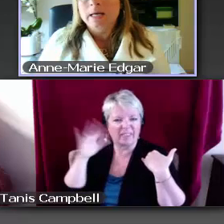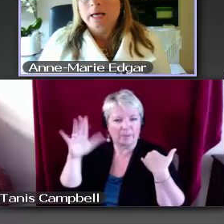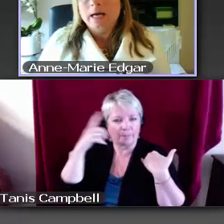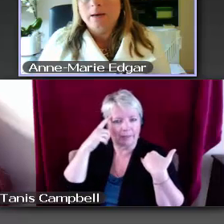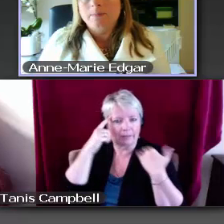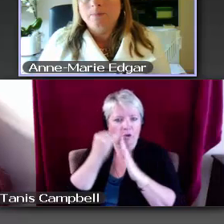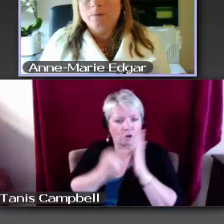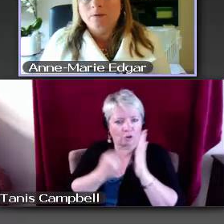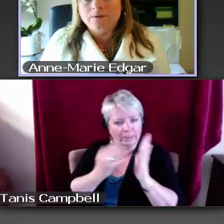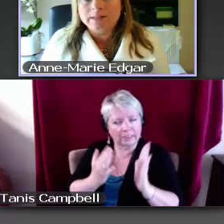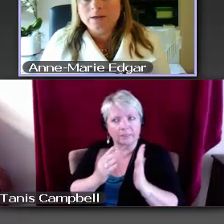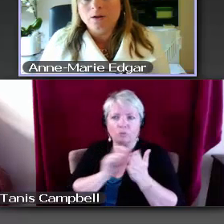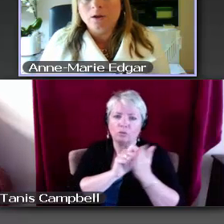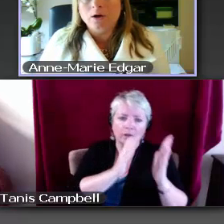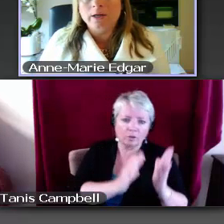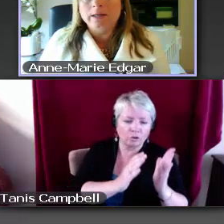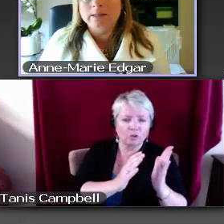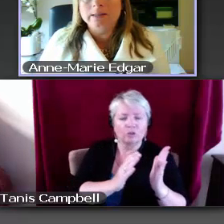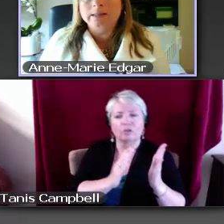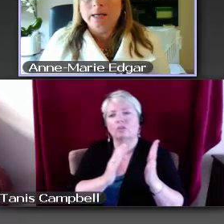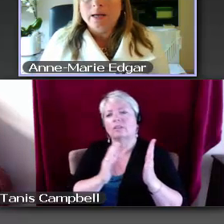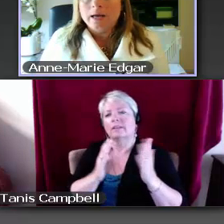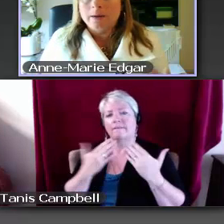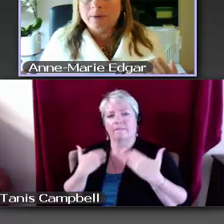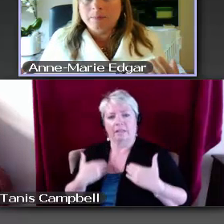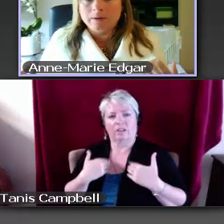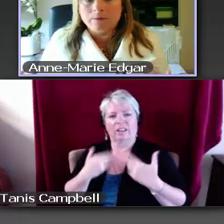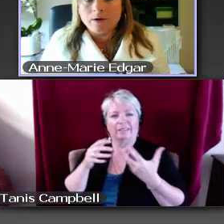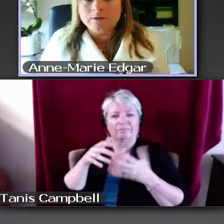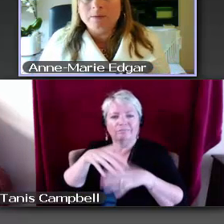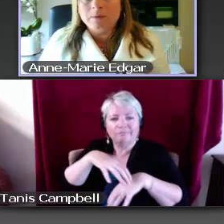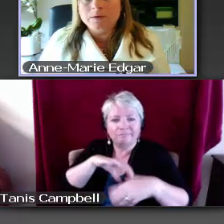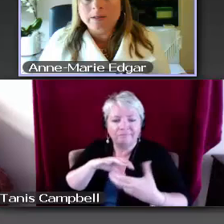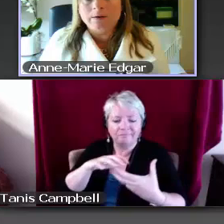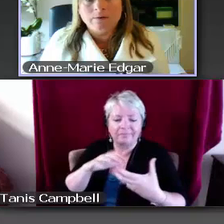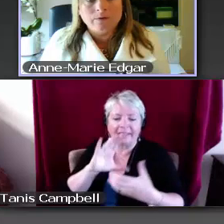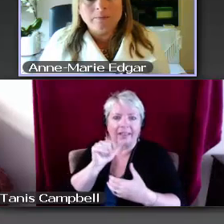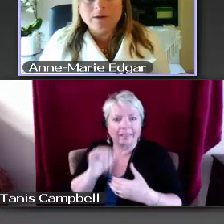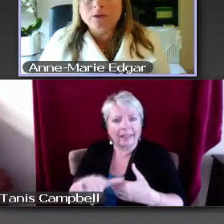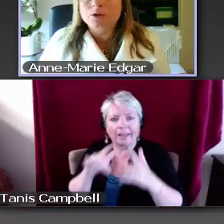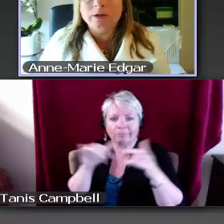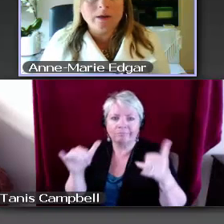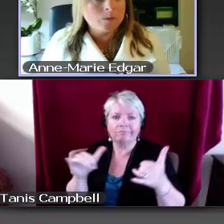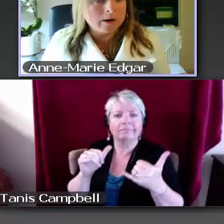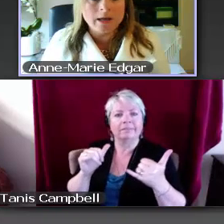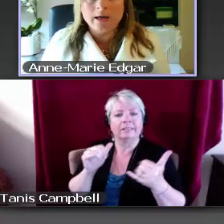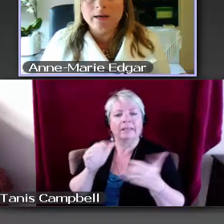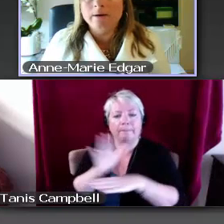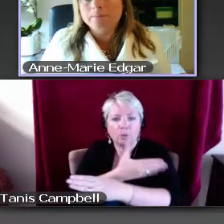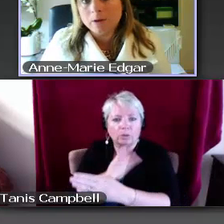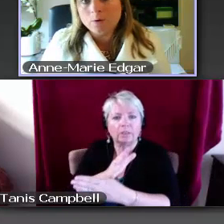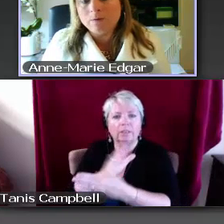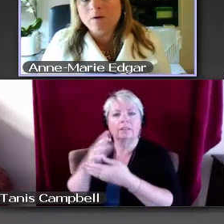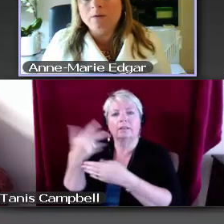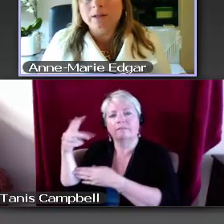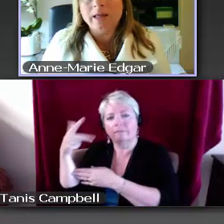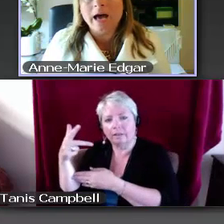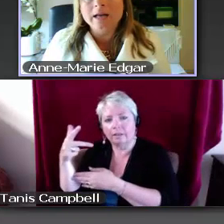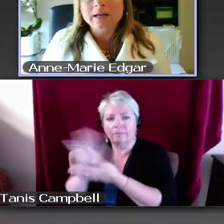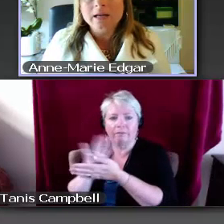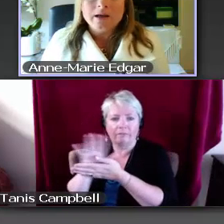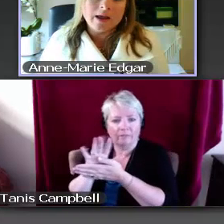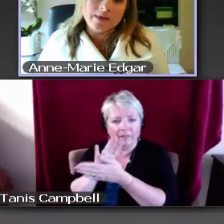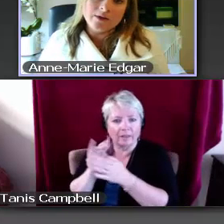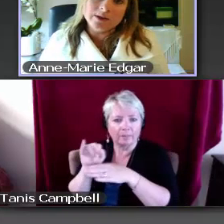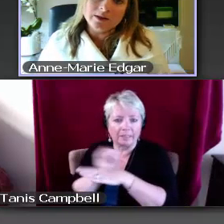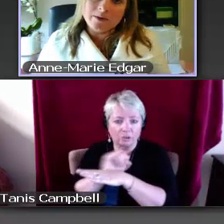writers, physical artists, people involved in the music and film industry that want to get, involved in